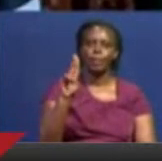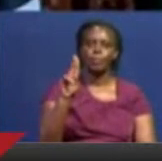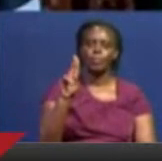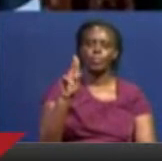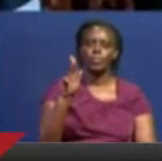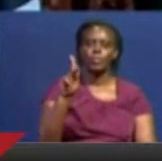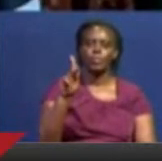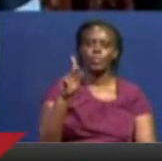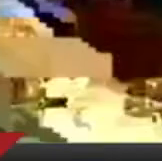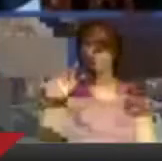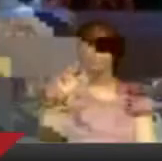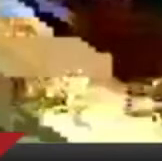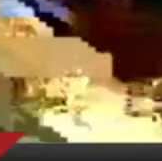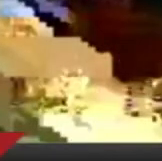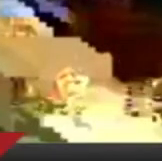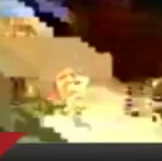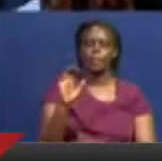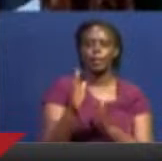And